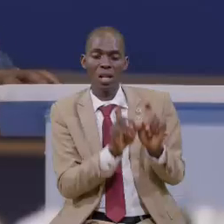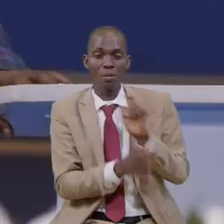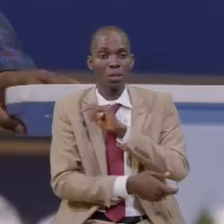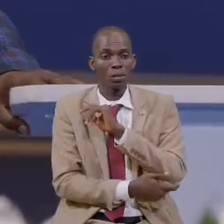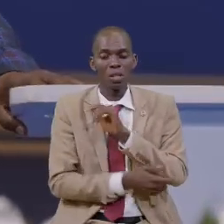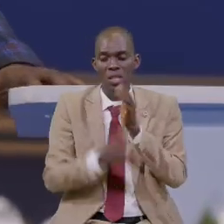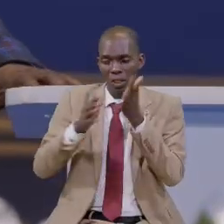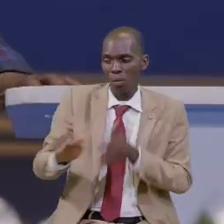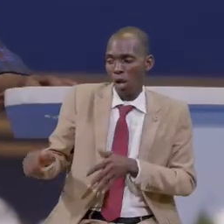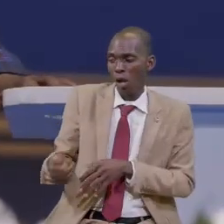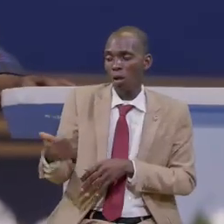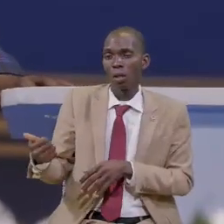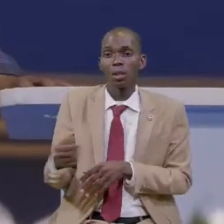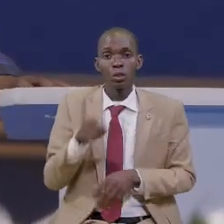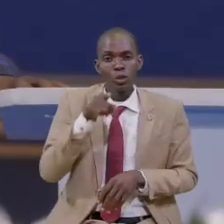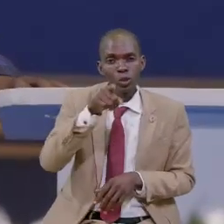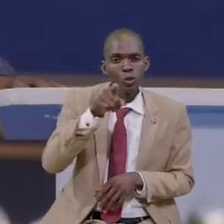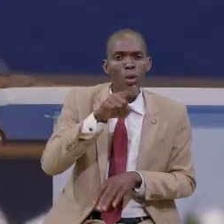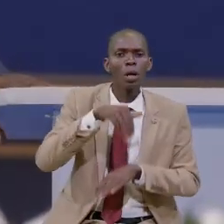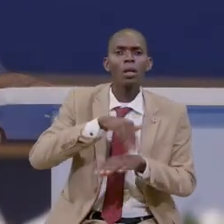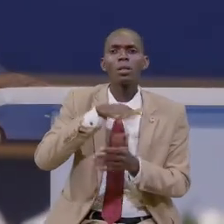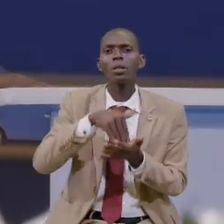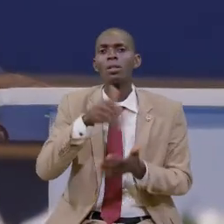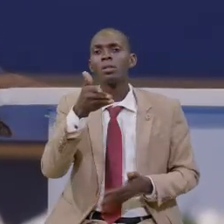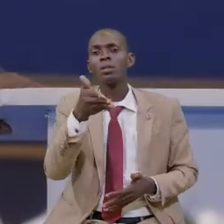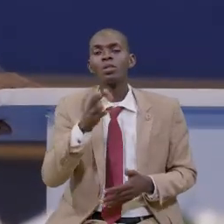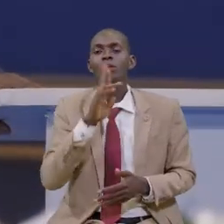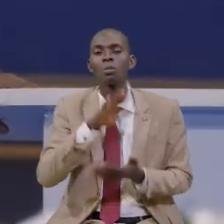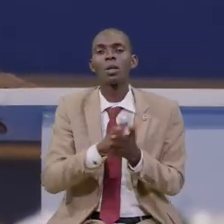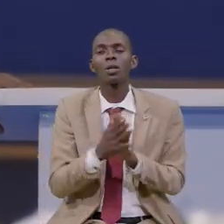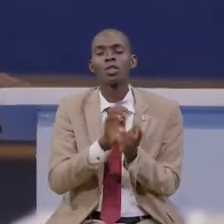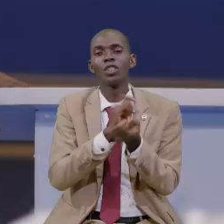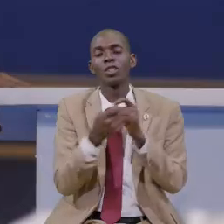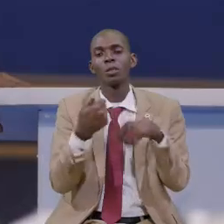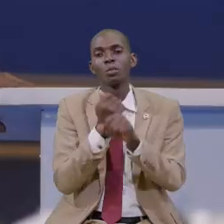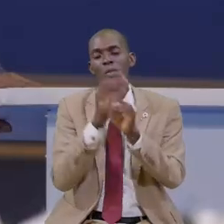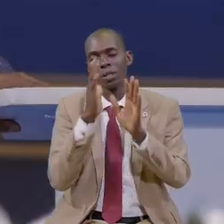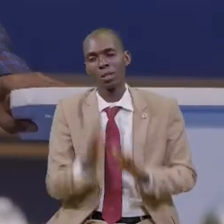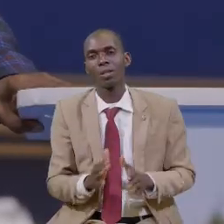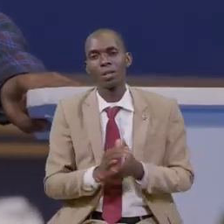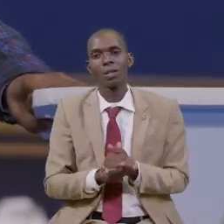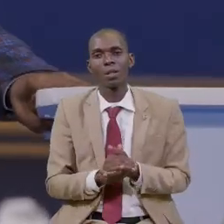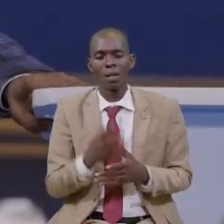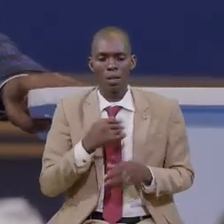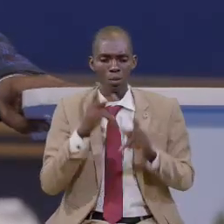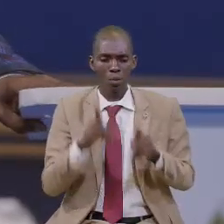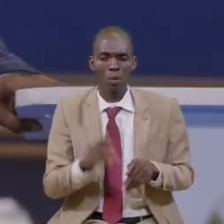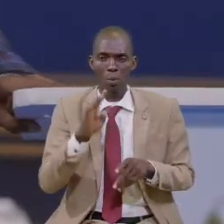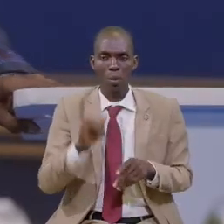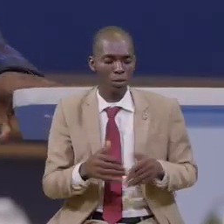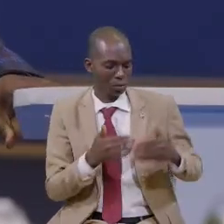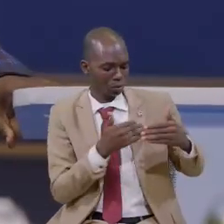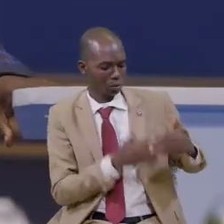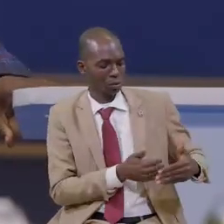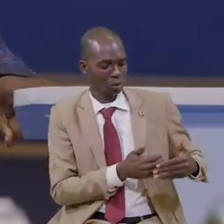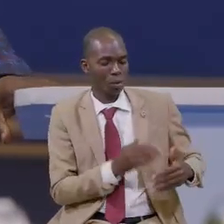the center there, a change maker. And then the person by your side, the person by the other